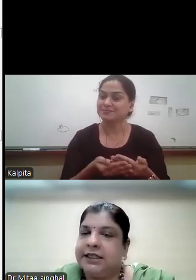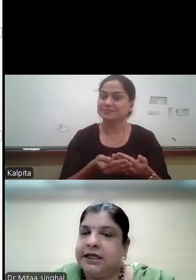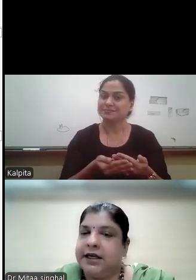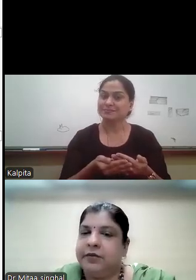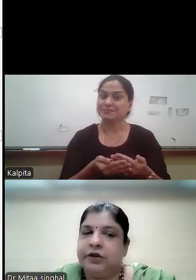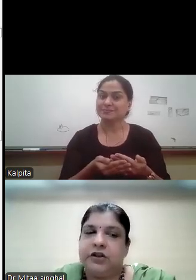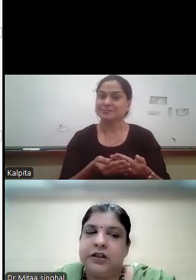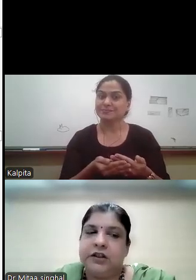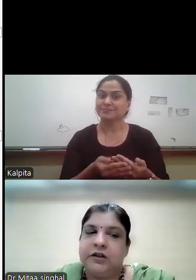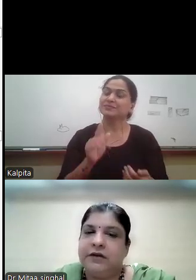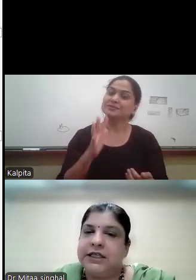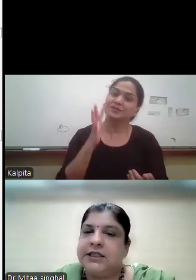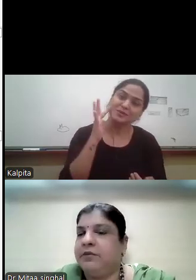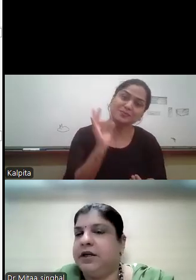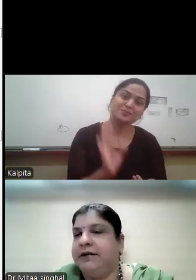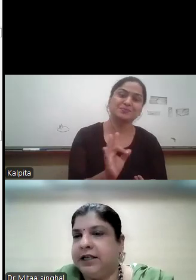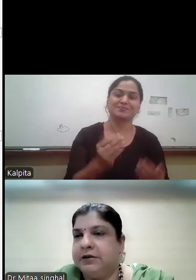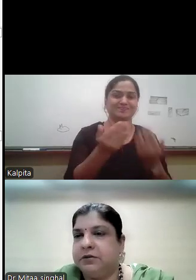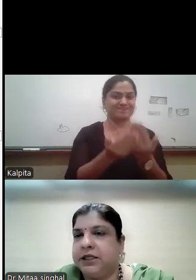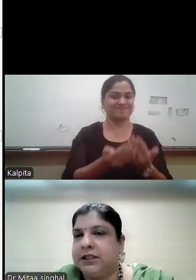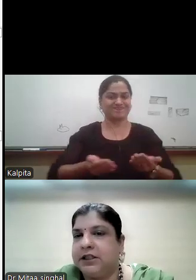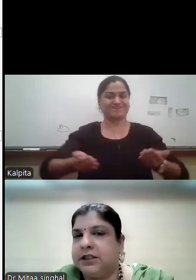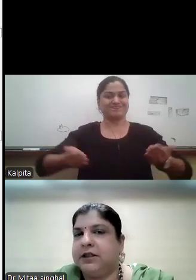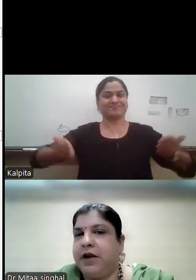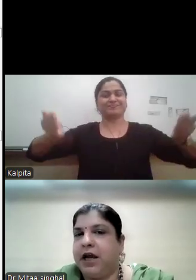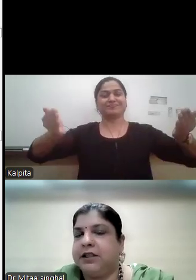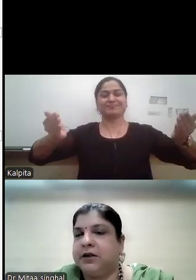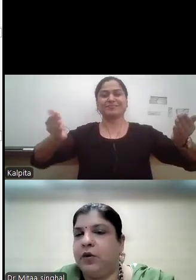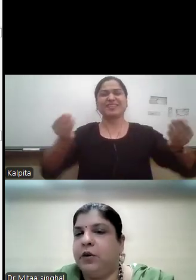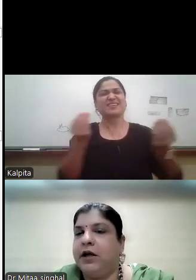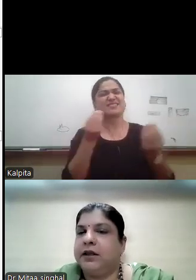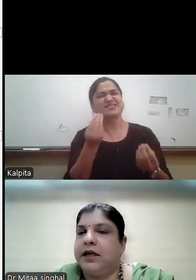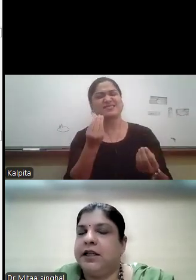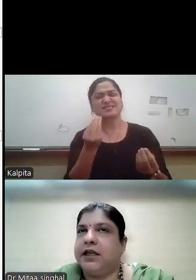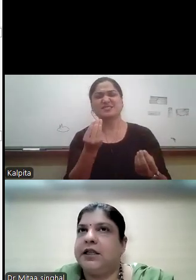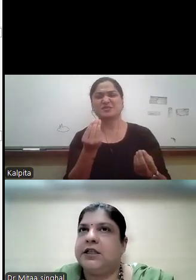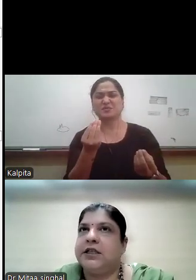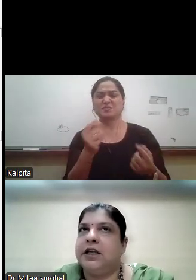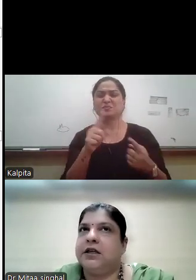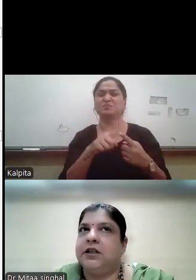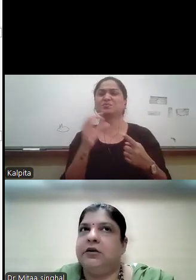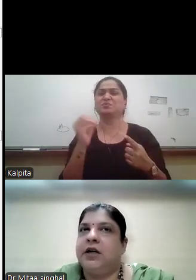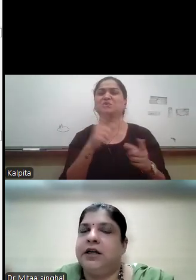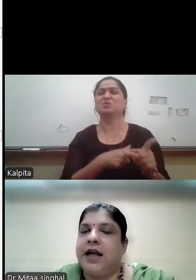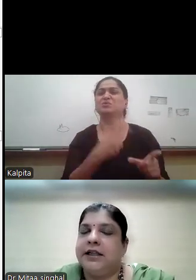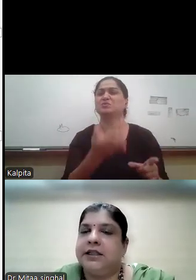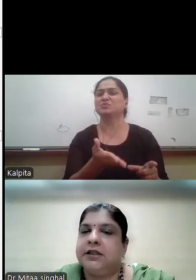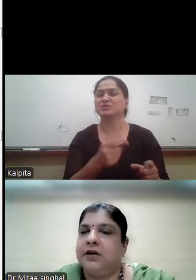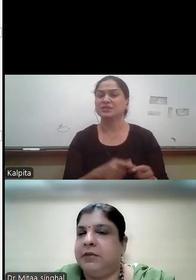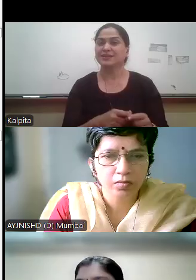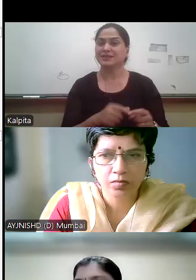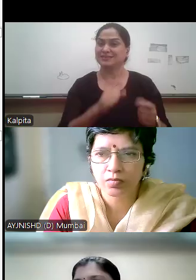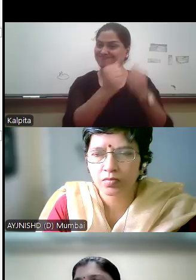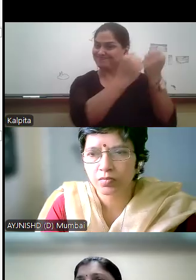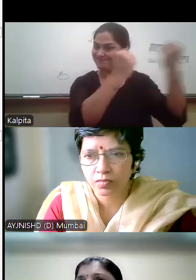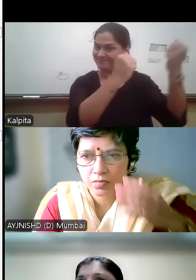the legs in correct position. So it's a very simple device which we can suggest the parents at home that they can just take, and tie this